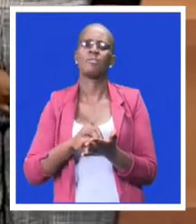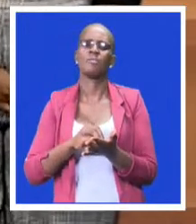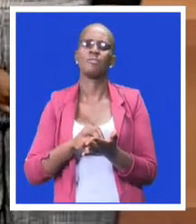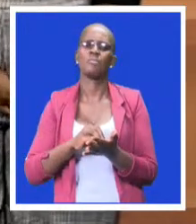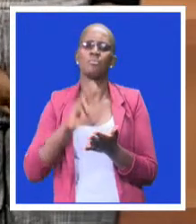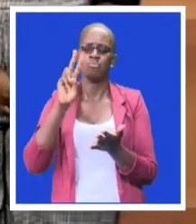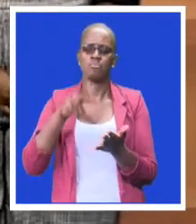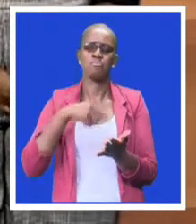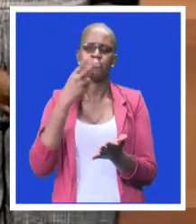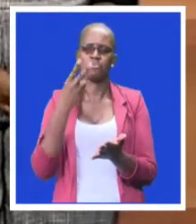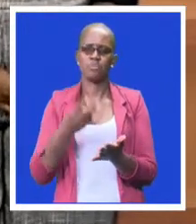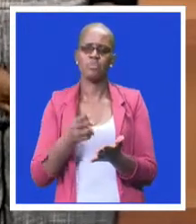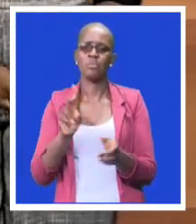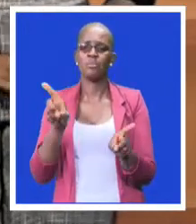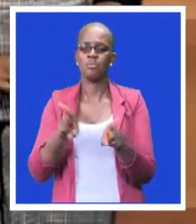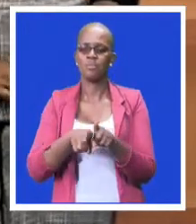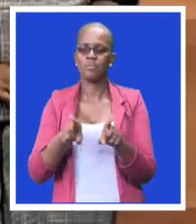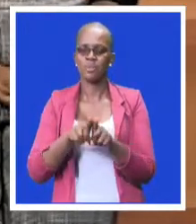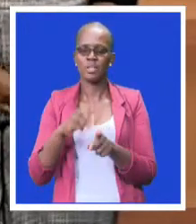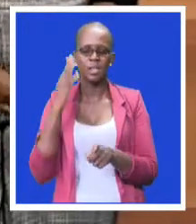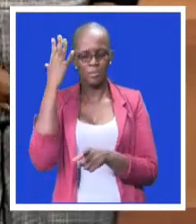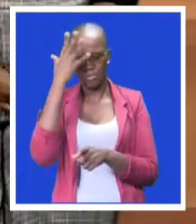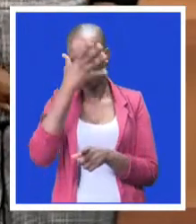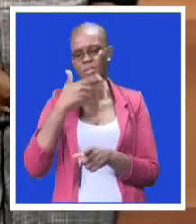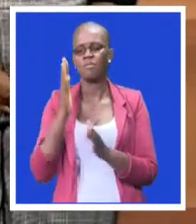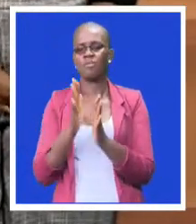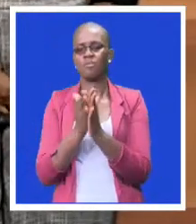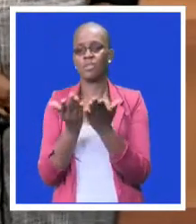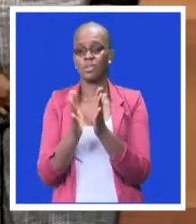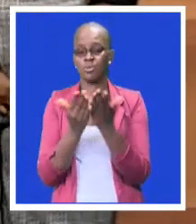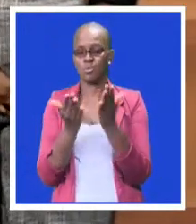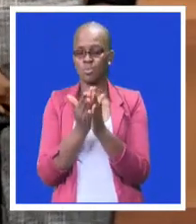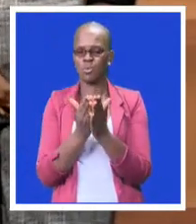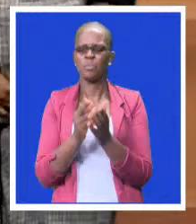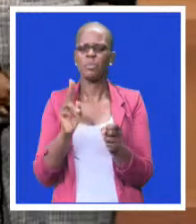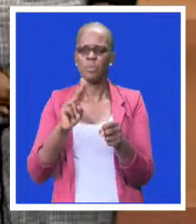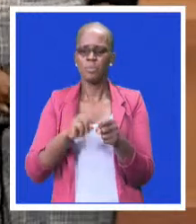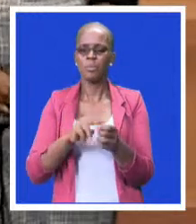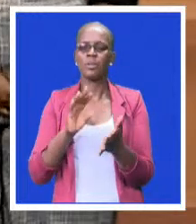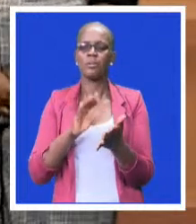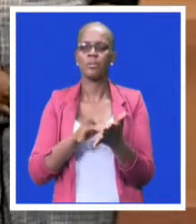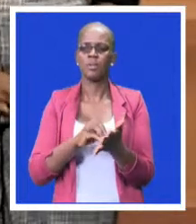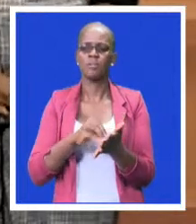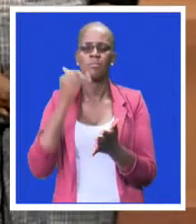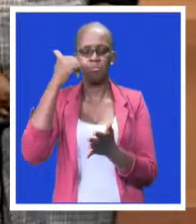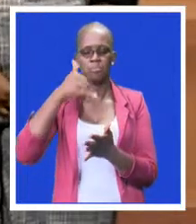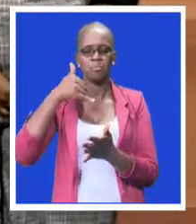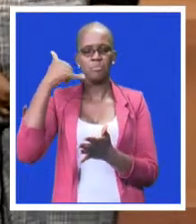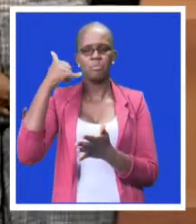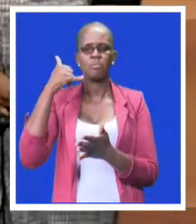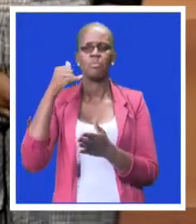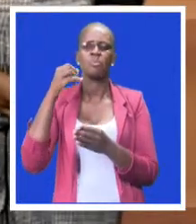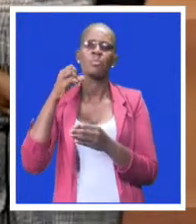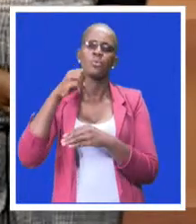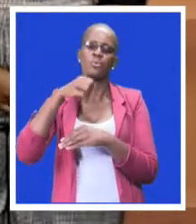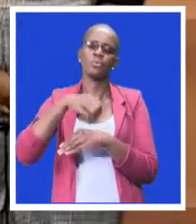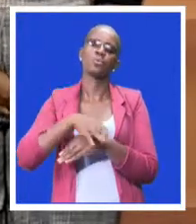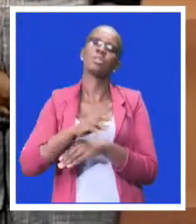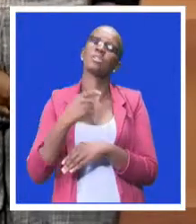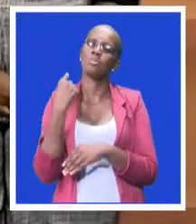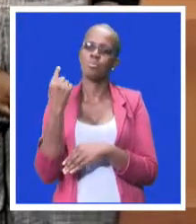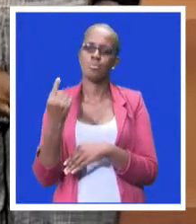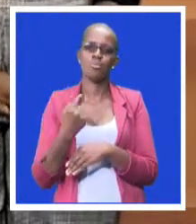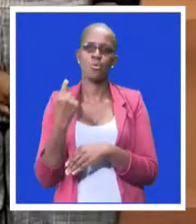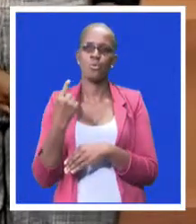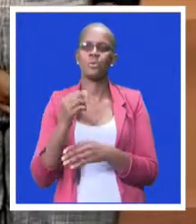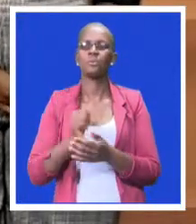on Facebook. And of course, we do have a WhatsApp number that you guys can use to ask any questions that you might have during the lesson. Now,